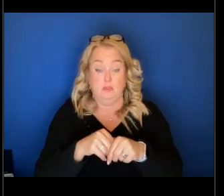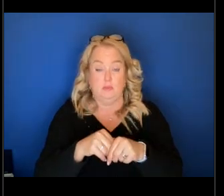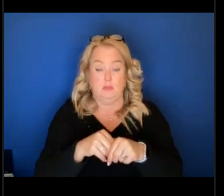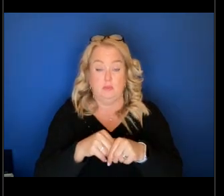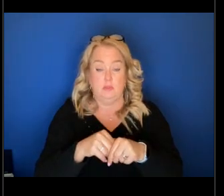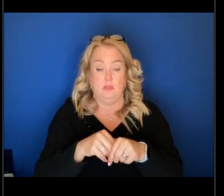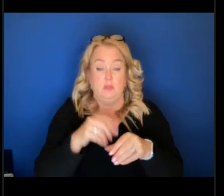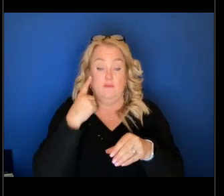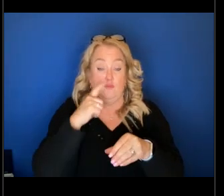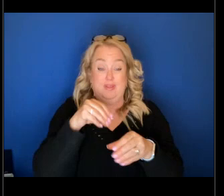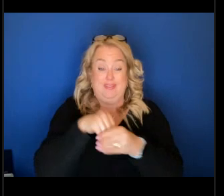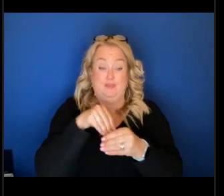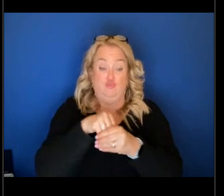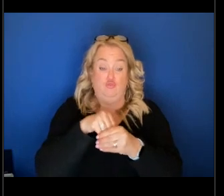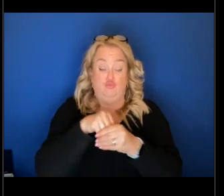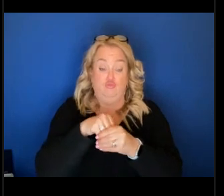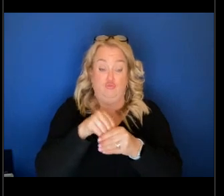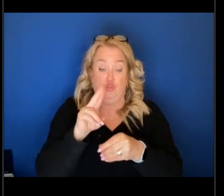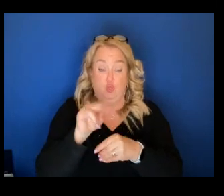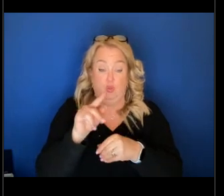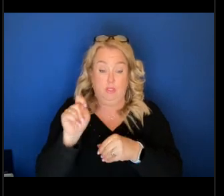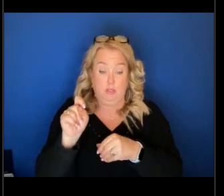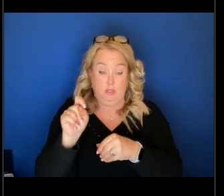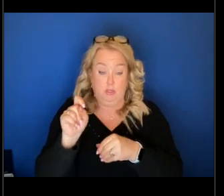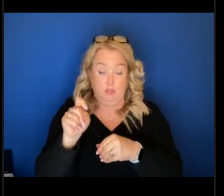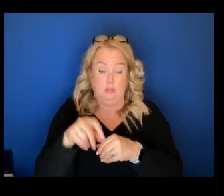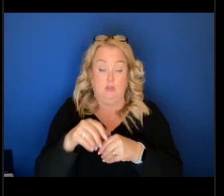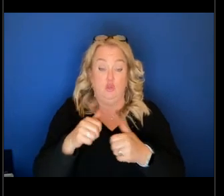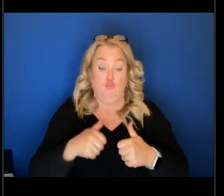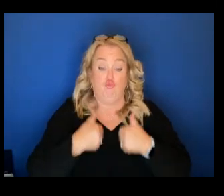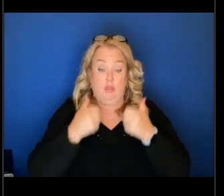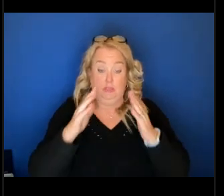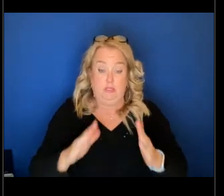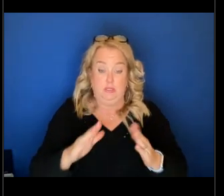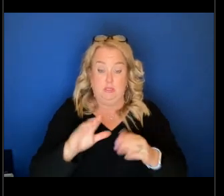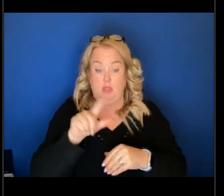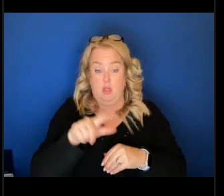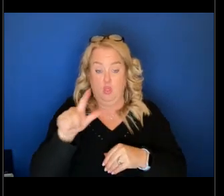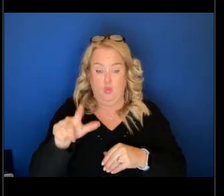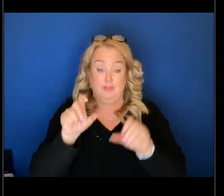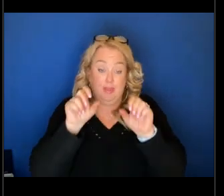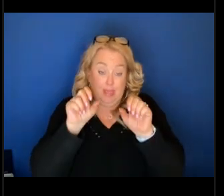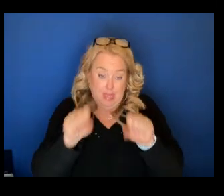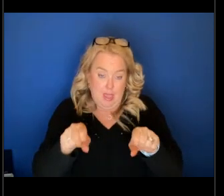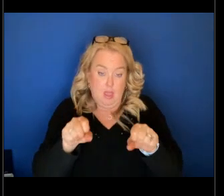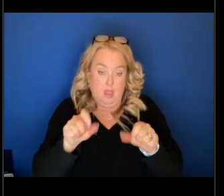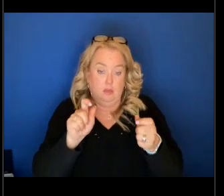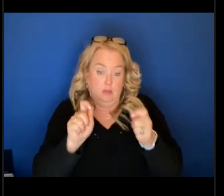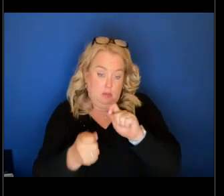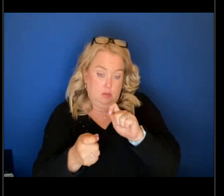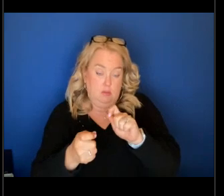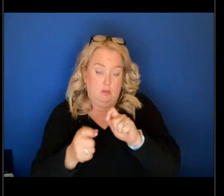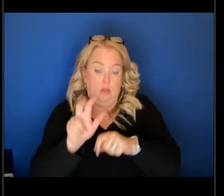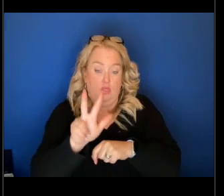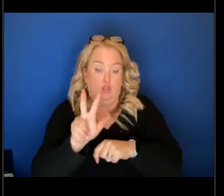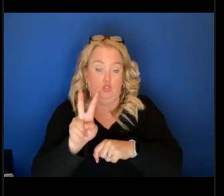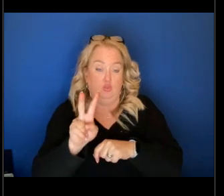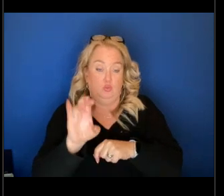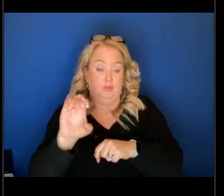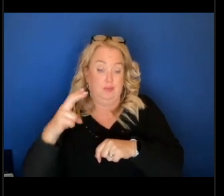the interior of dwelling units, residents or landlords can adapt the